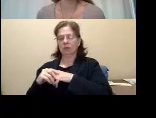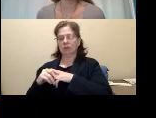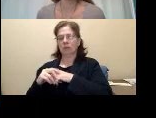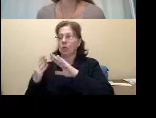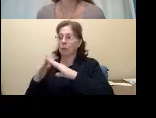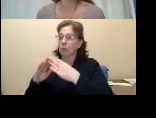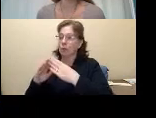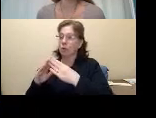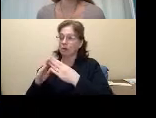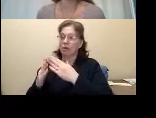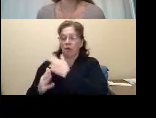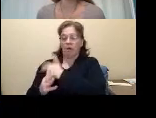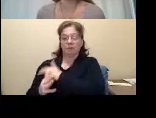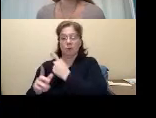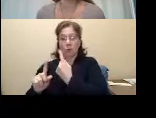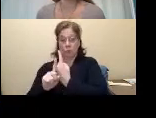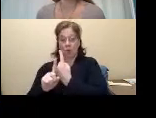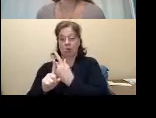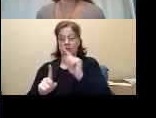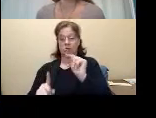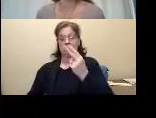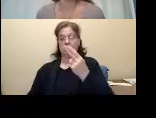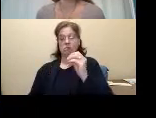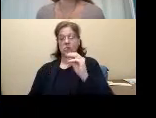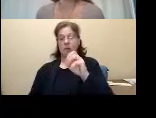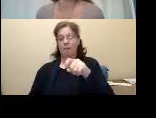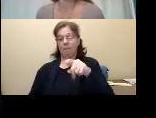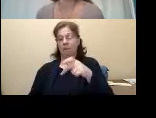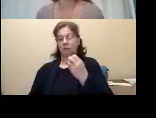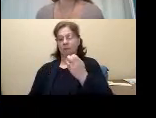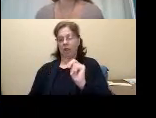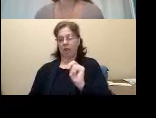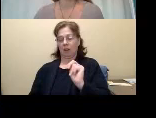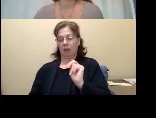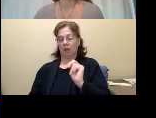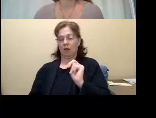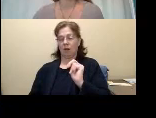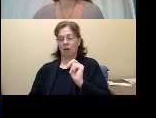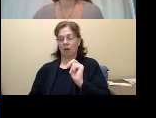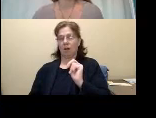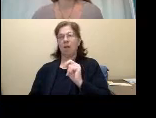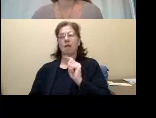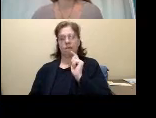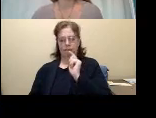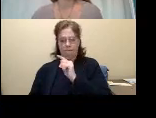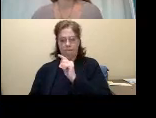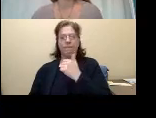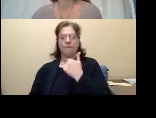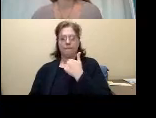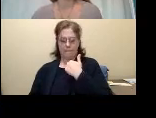Thompson Hospital, it was clear that there was a shared